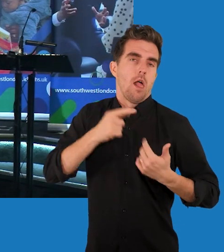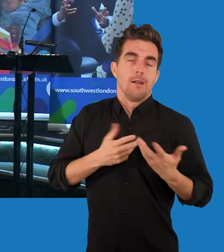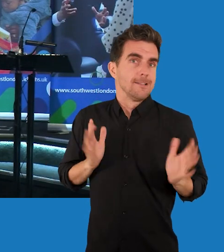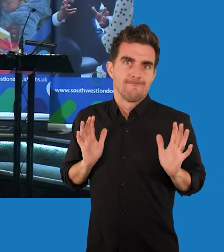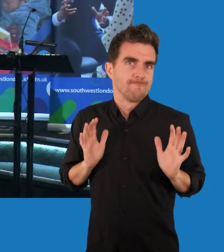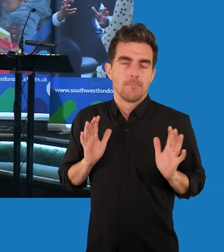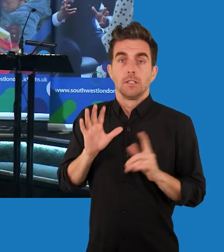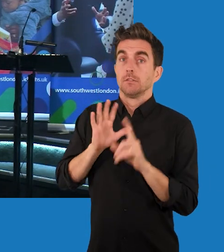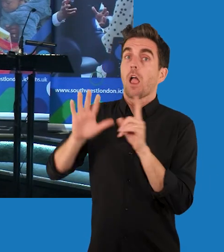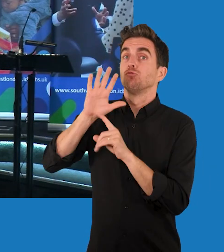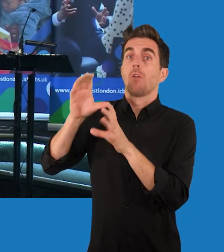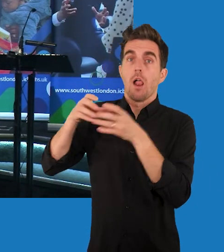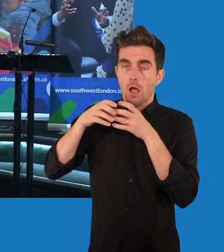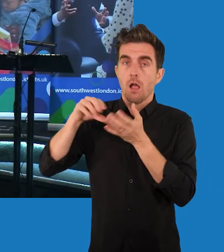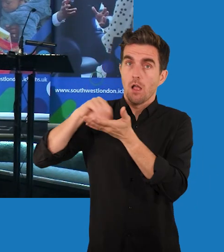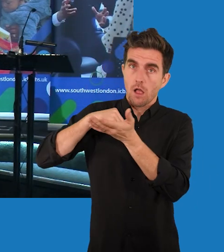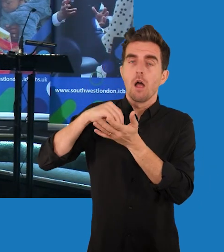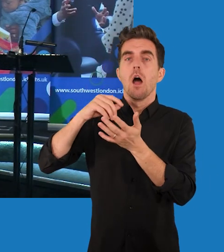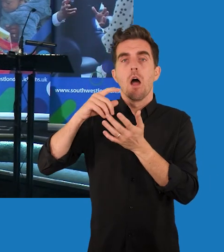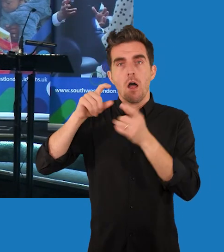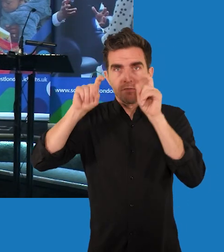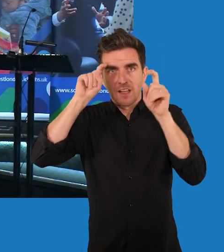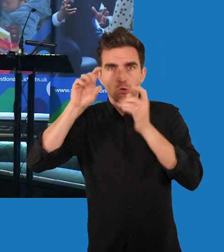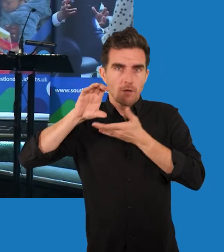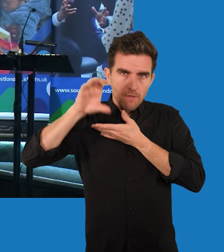from the national team. On the